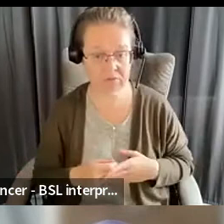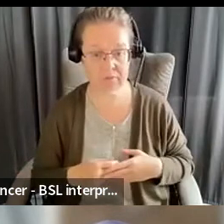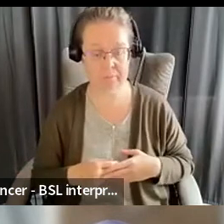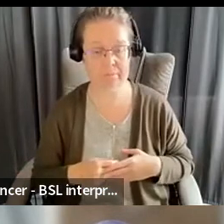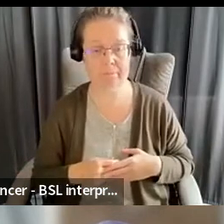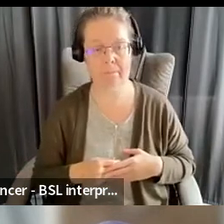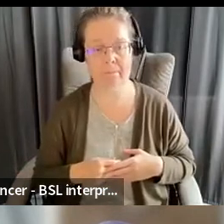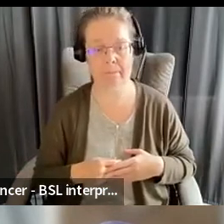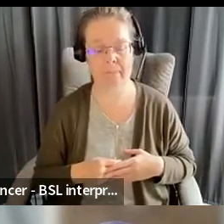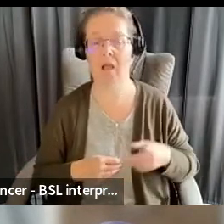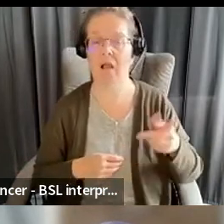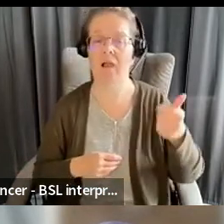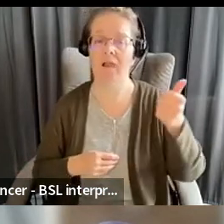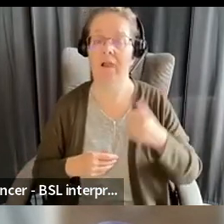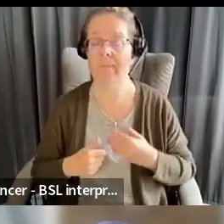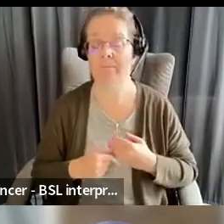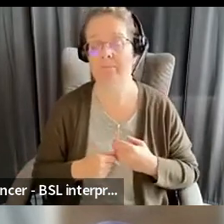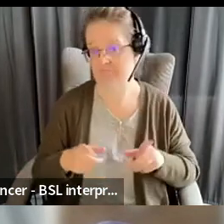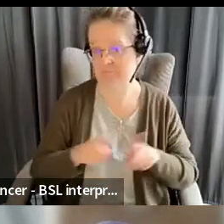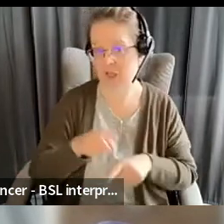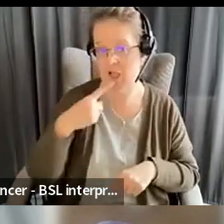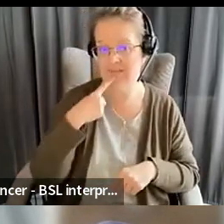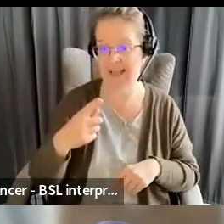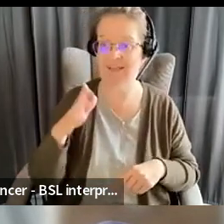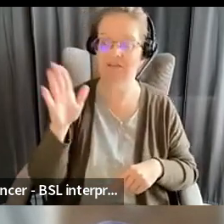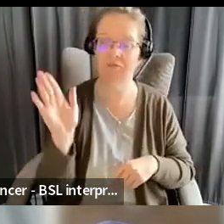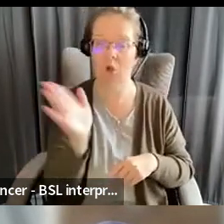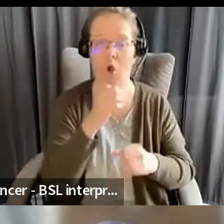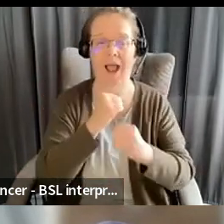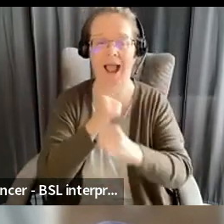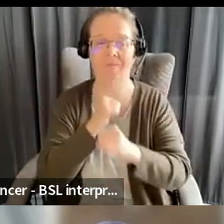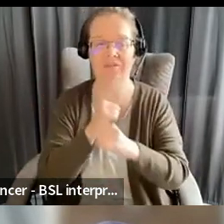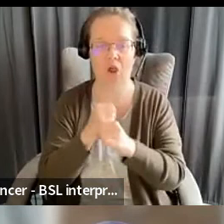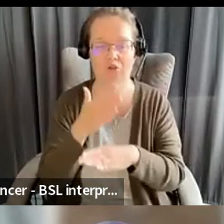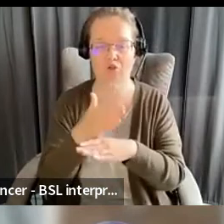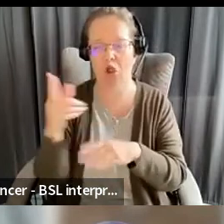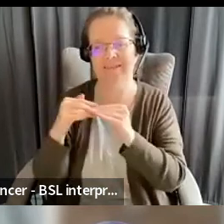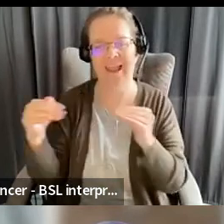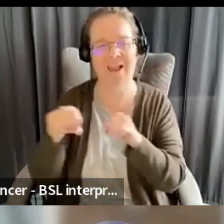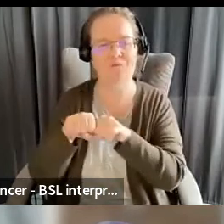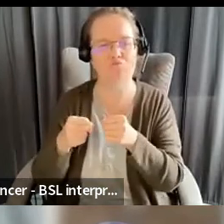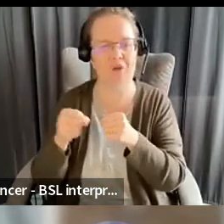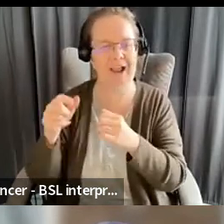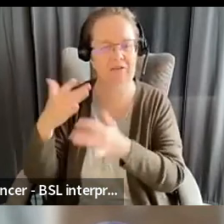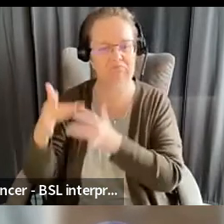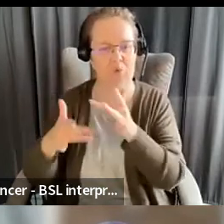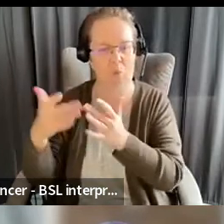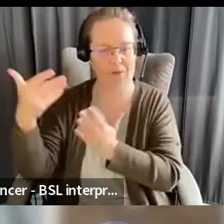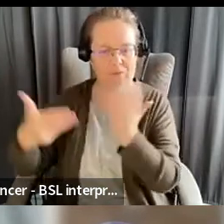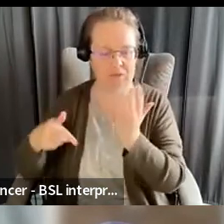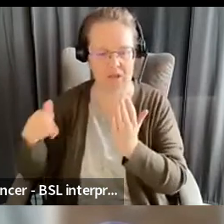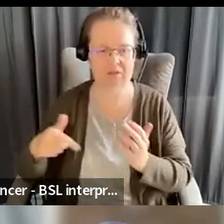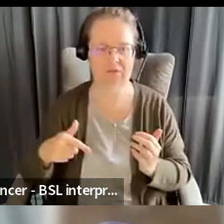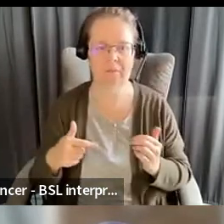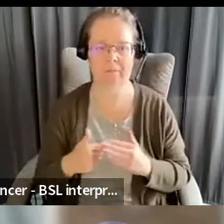Sure. Yeah. So like you said, all our jobs are advertised on the Even Break site. Obviously, that gives a sort of